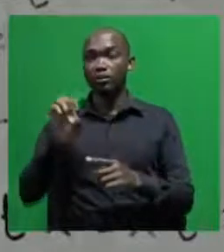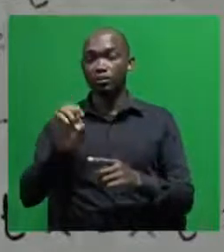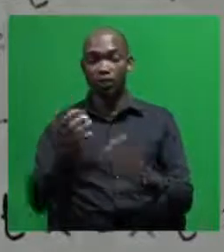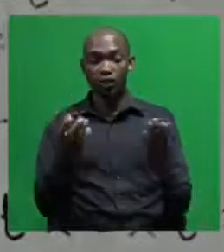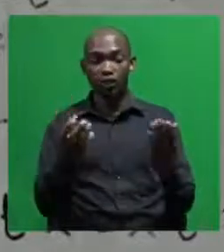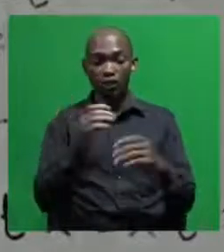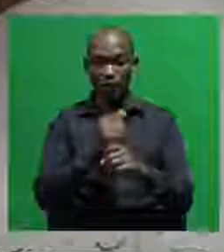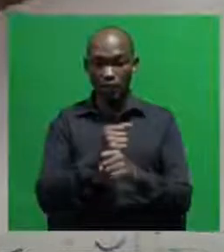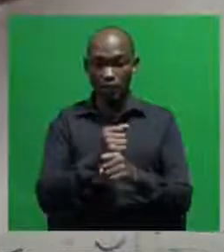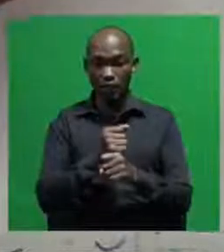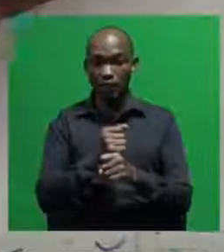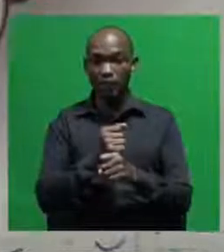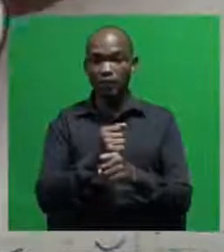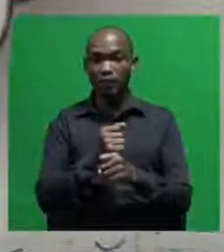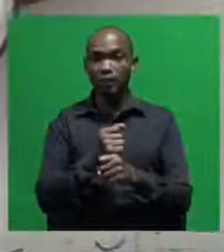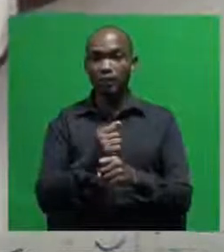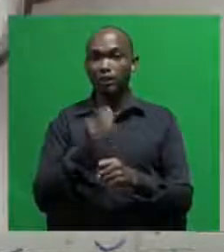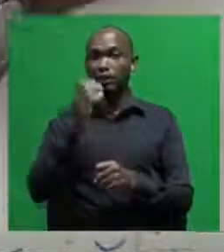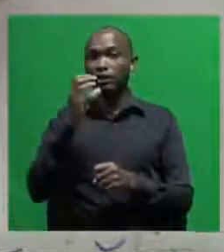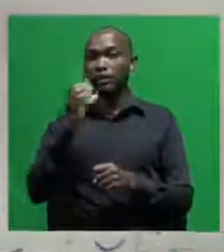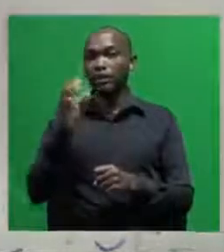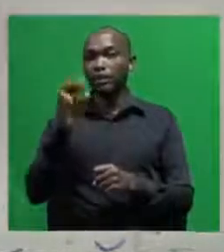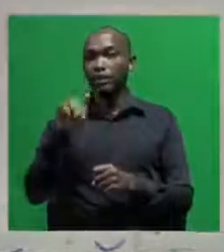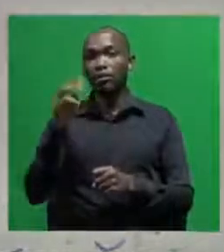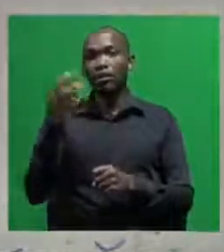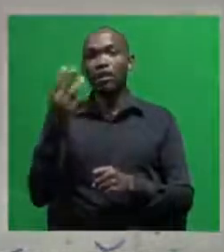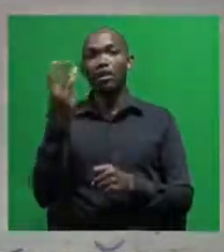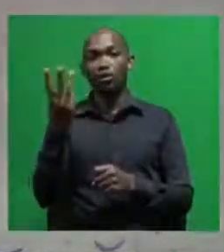times centimeter is centimeter